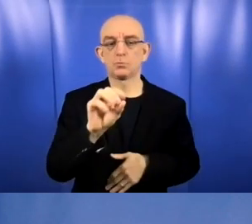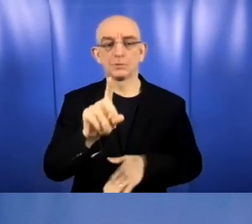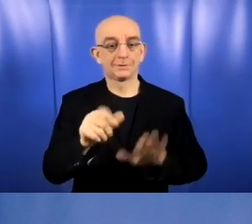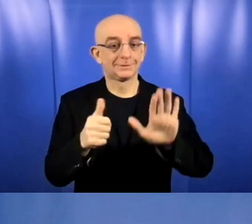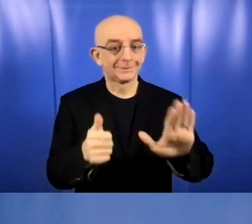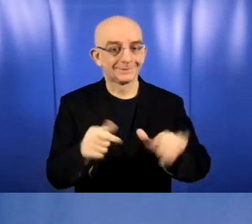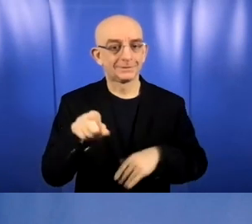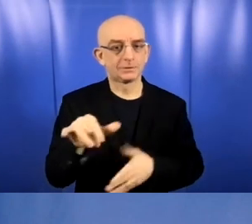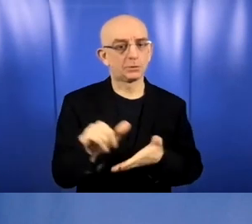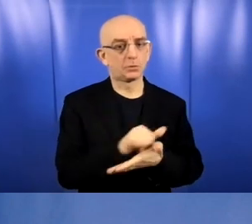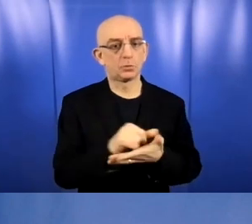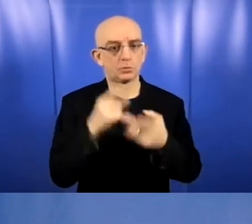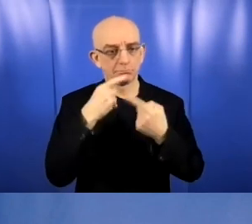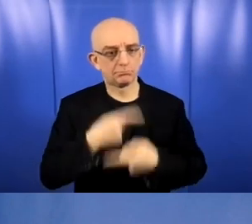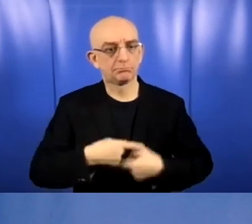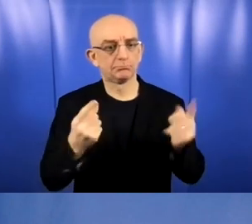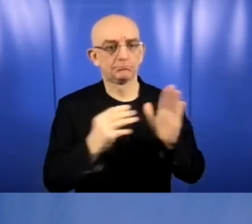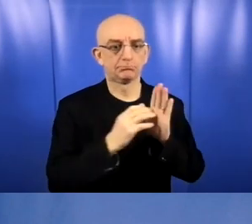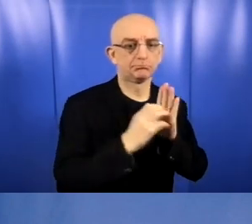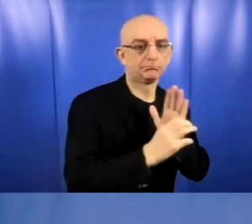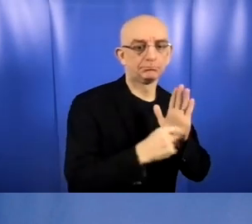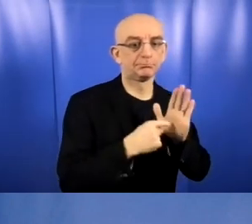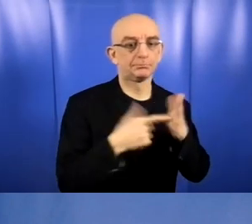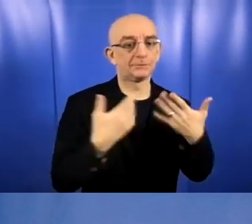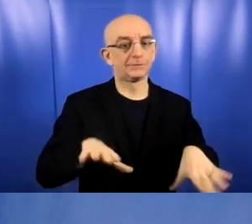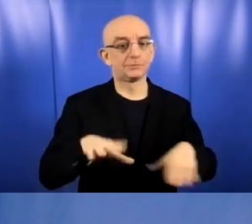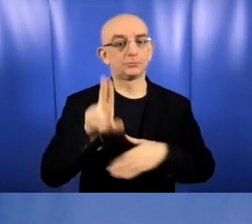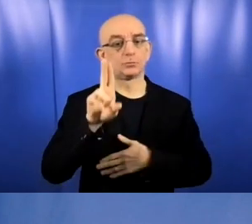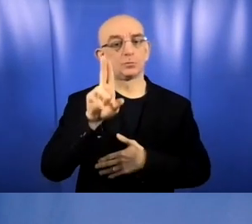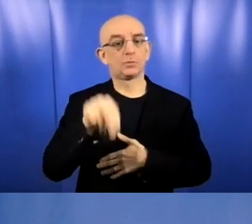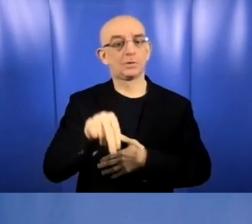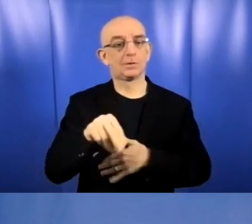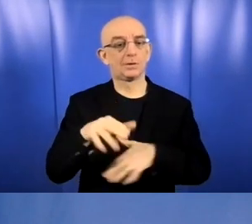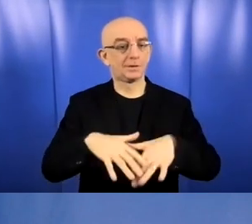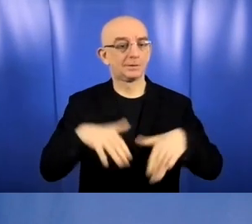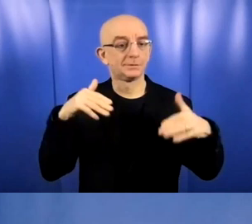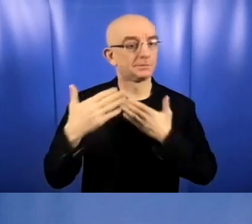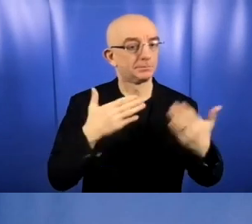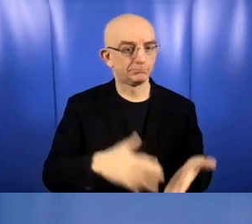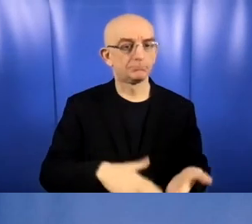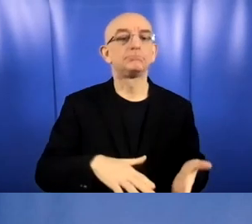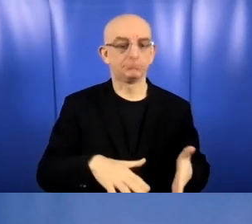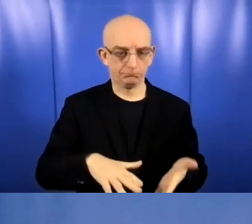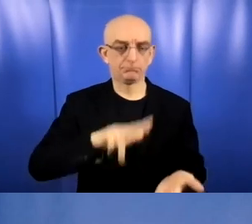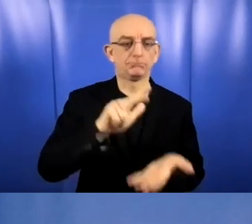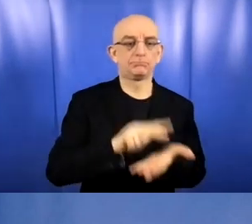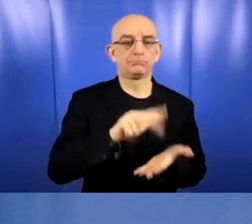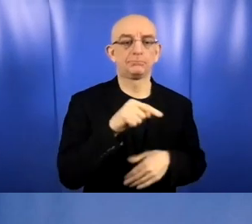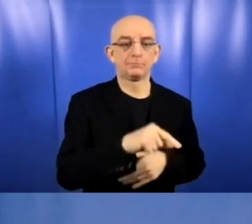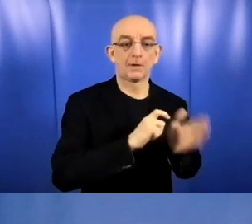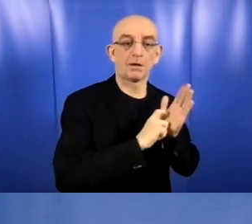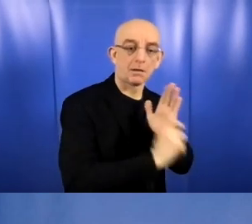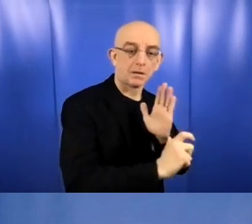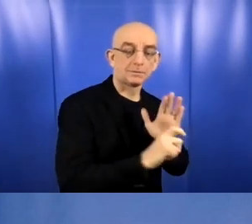Framework, again from 2016, as part 2 of the GCR. Nevertheless,